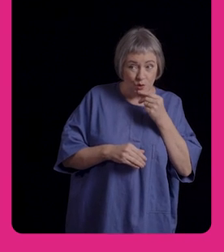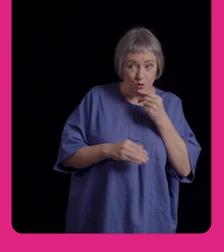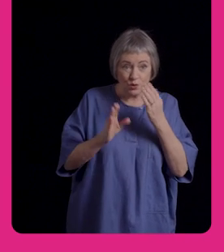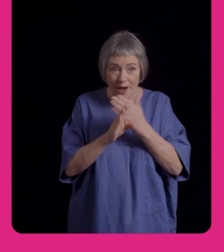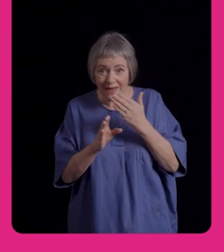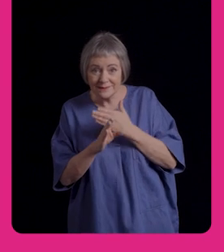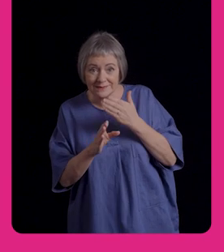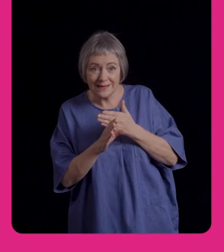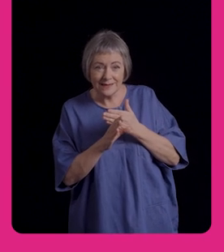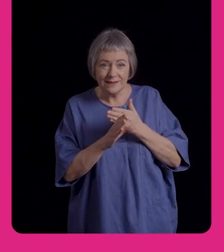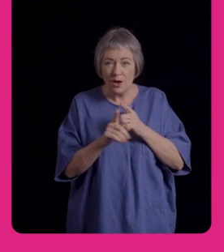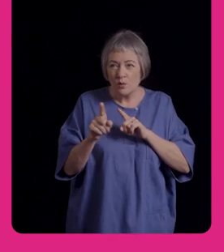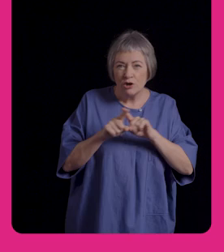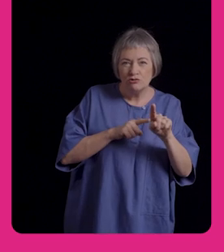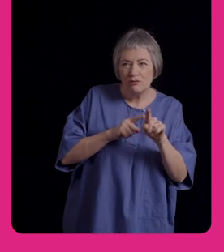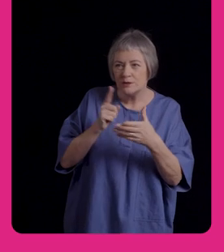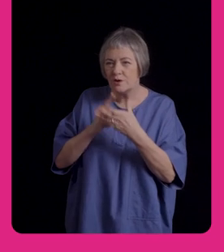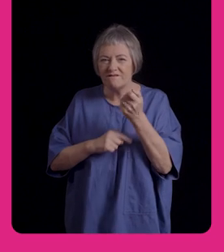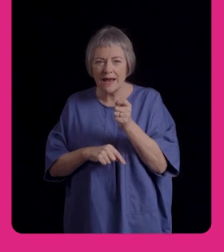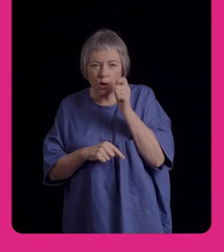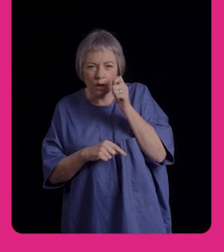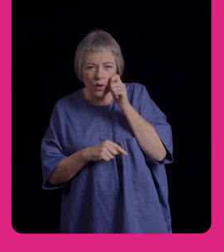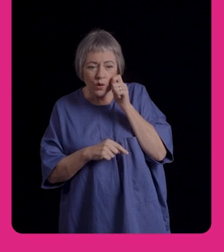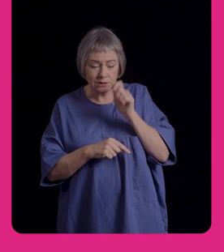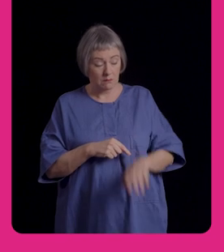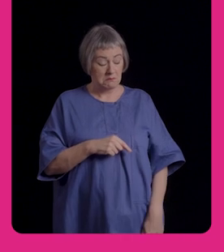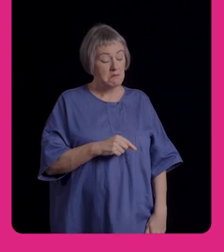and hiding where you're trying to get clues? Is that your style?